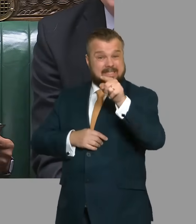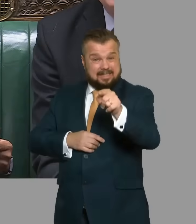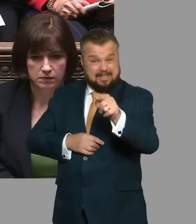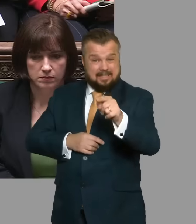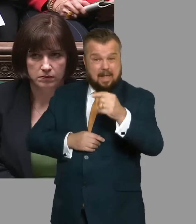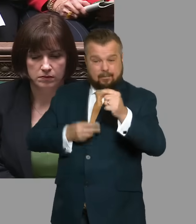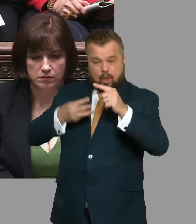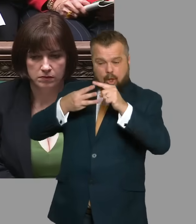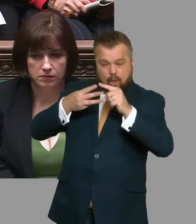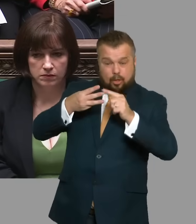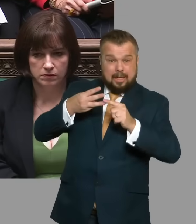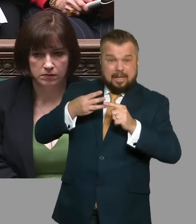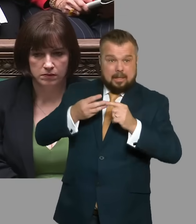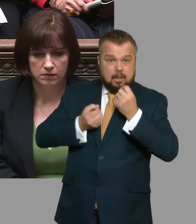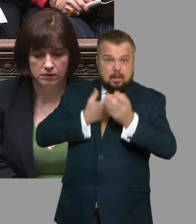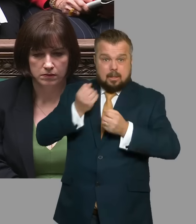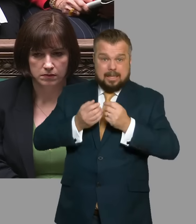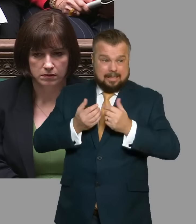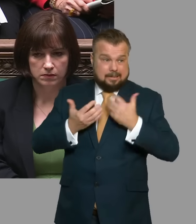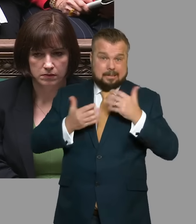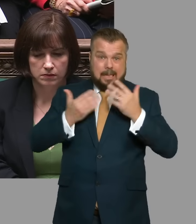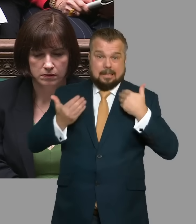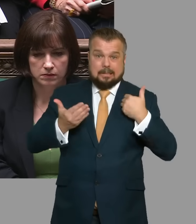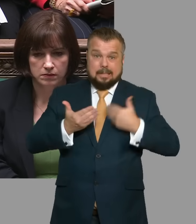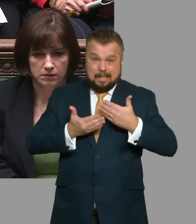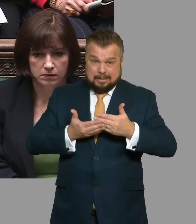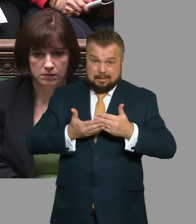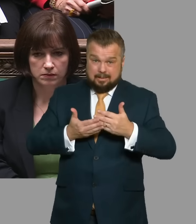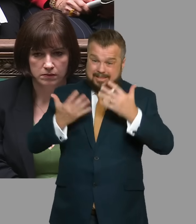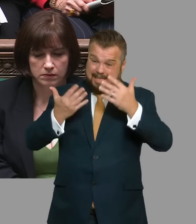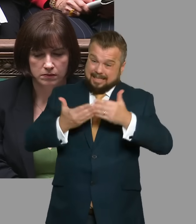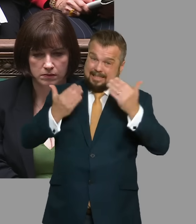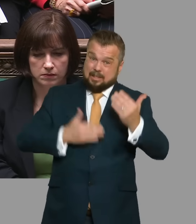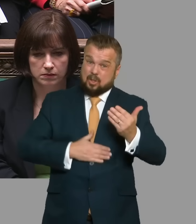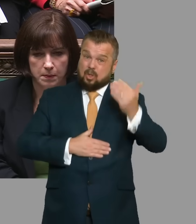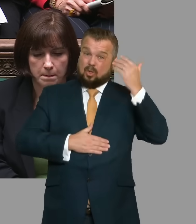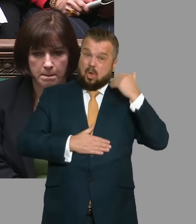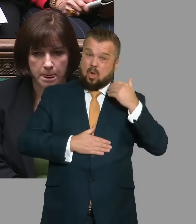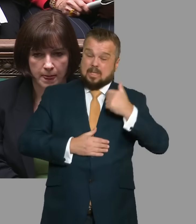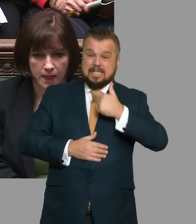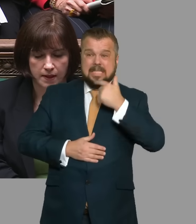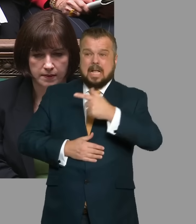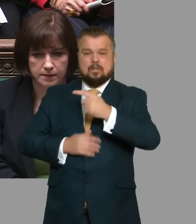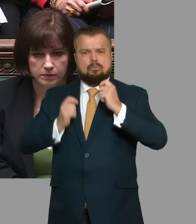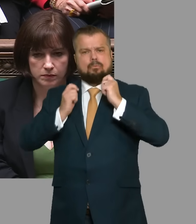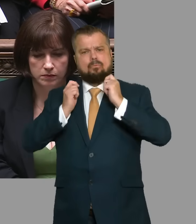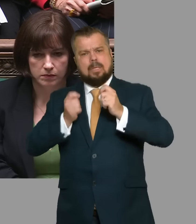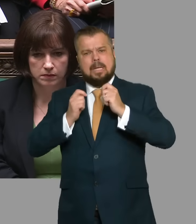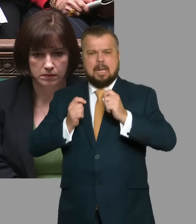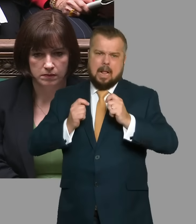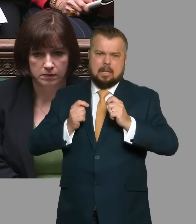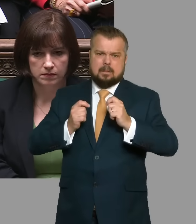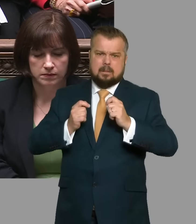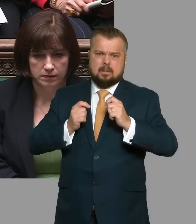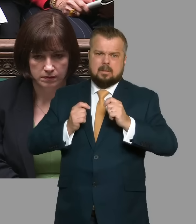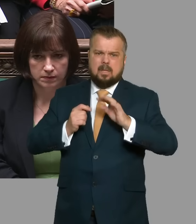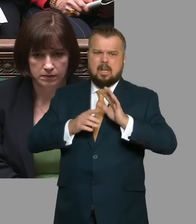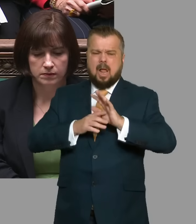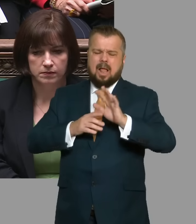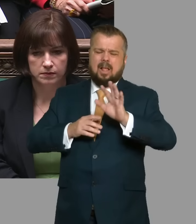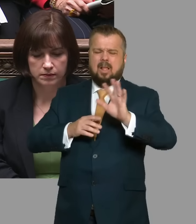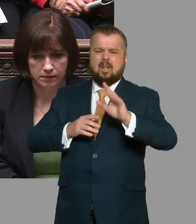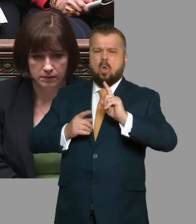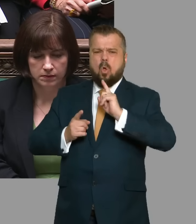4 days ago, she said she supported our position on Greenland. Now she's backing arguments intended